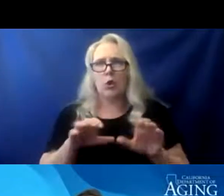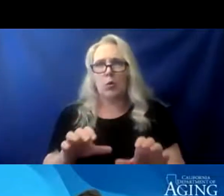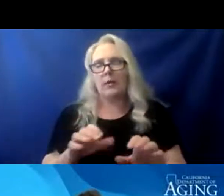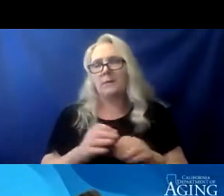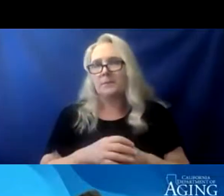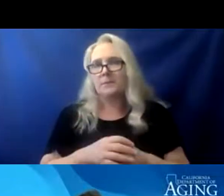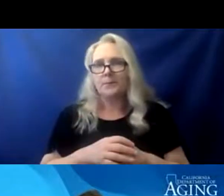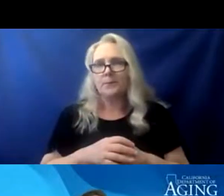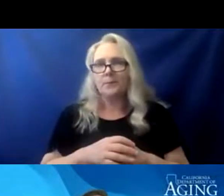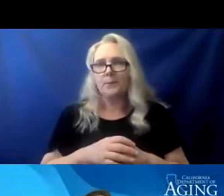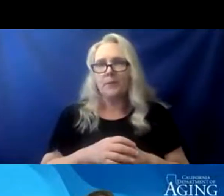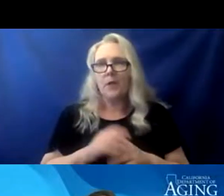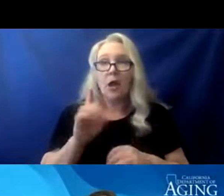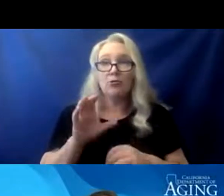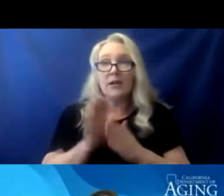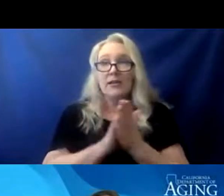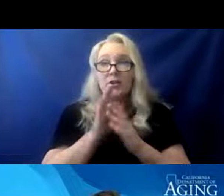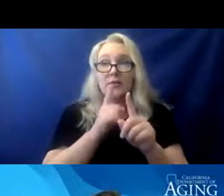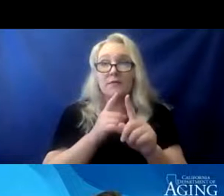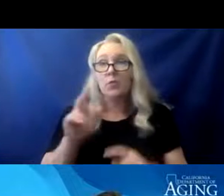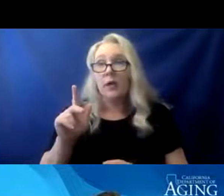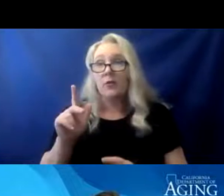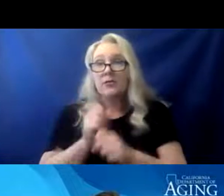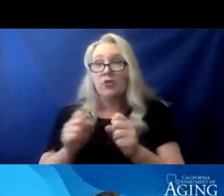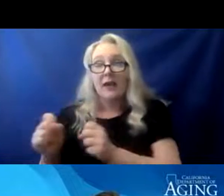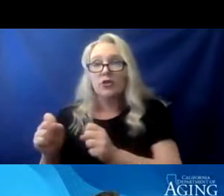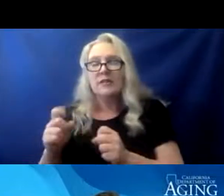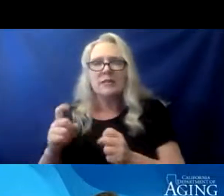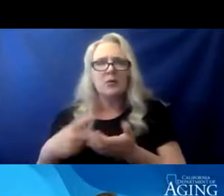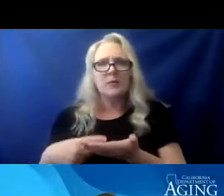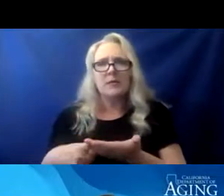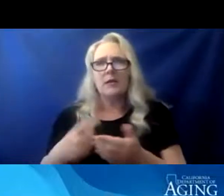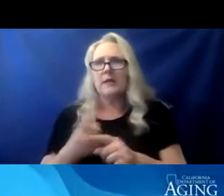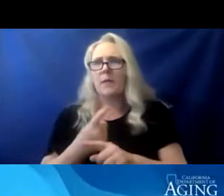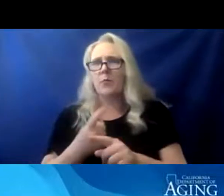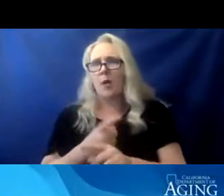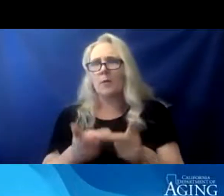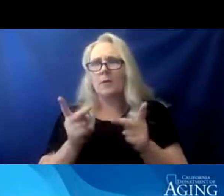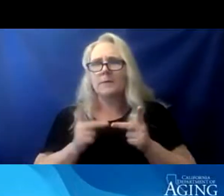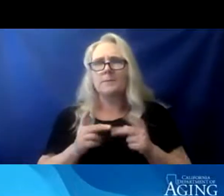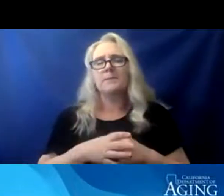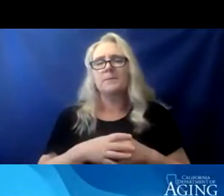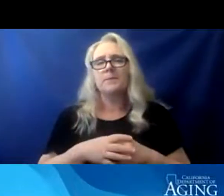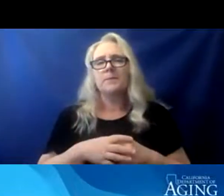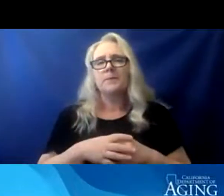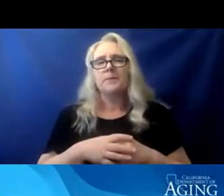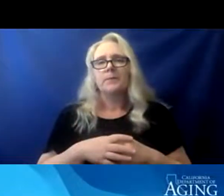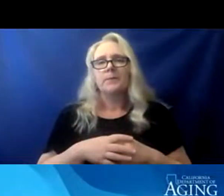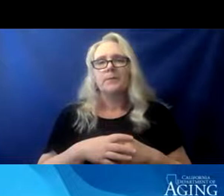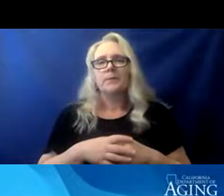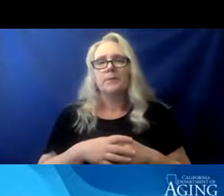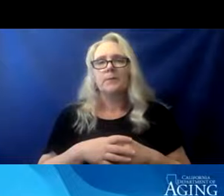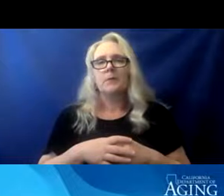23 strategies is happening at the proper table. So let me stop. I kind of want to just outline some of